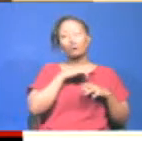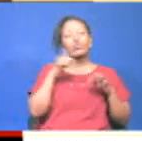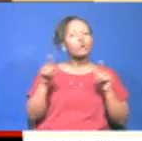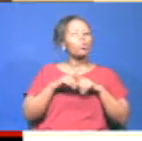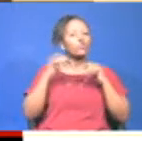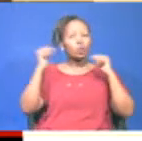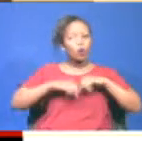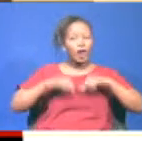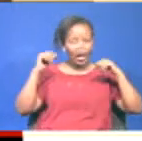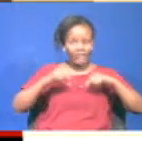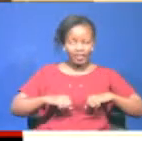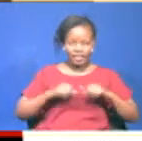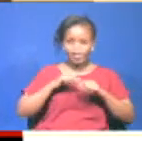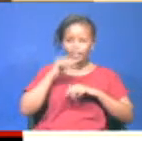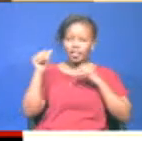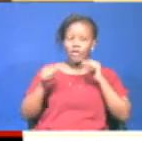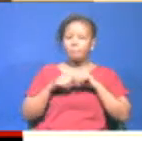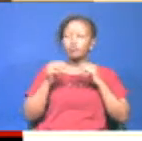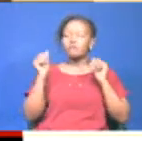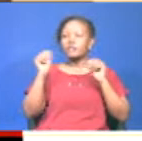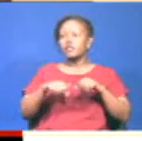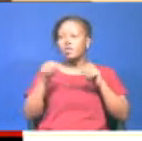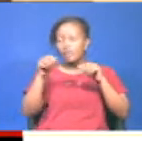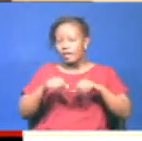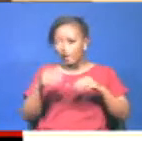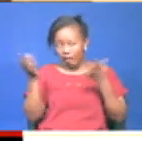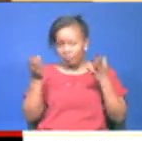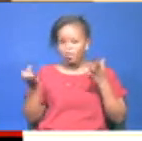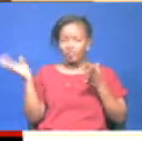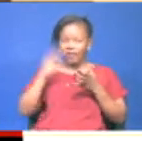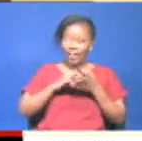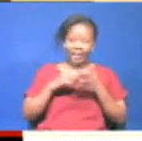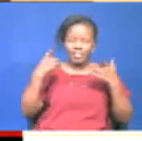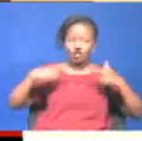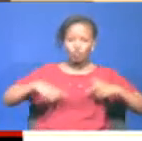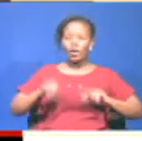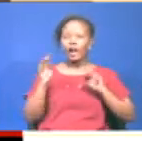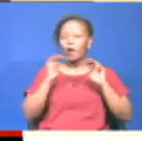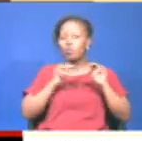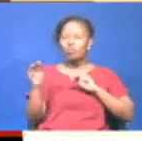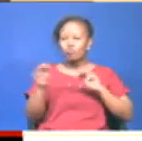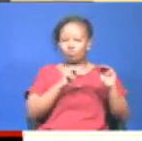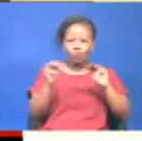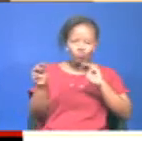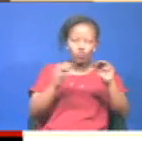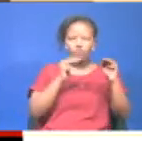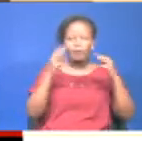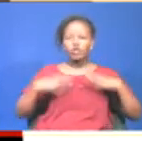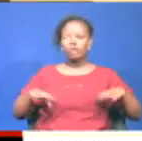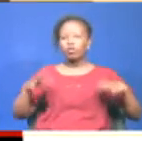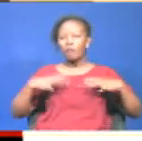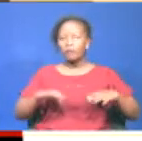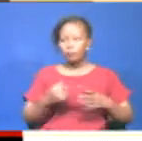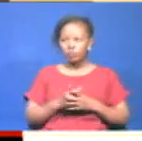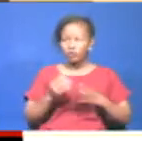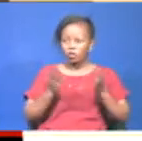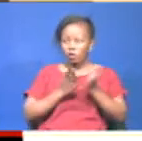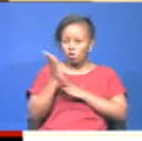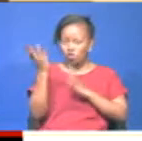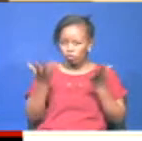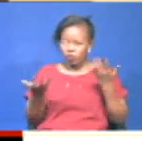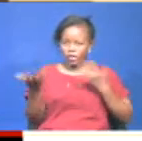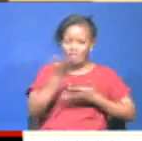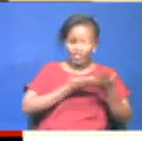on the need to be able to facilitate again also the movement of our people through the re-engagement of